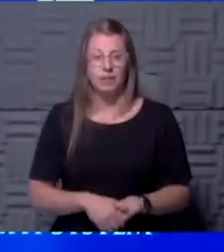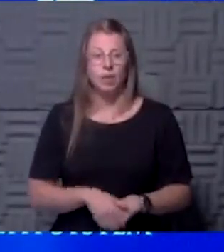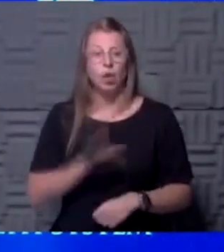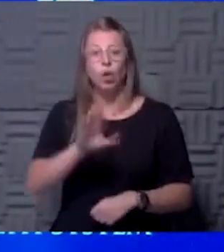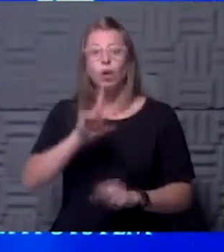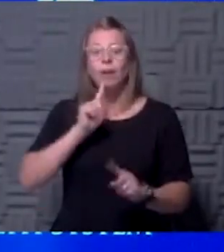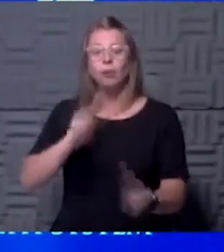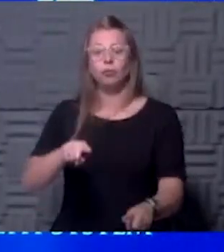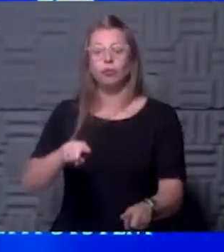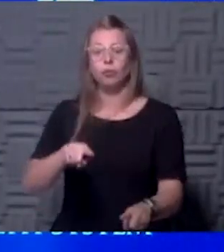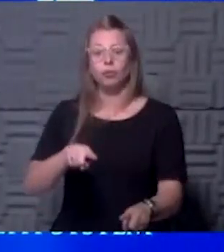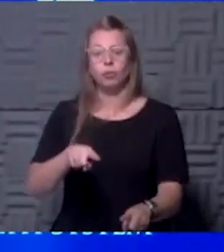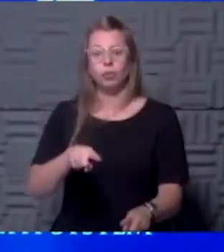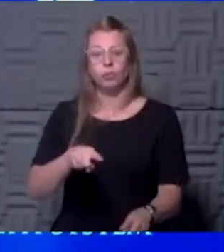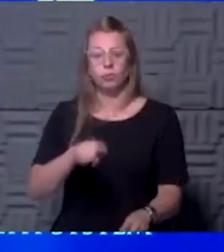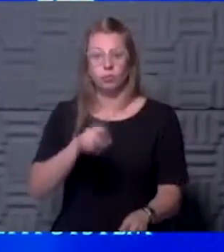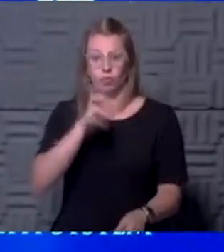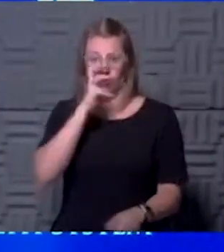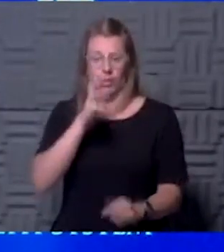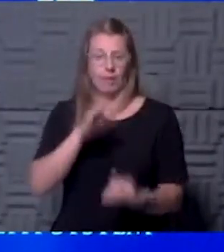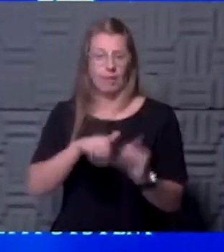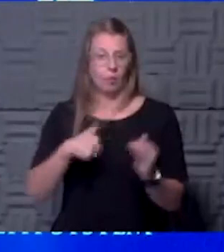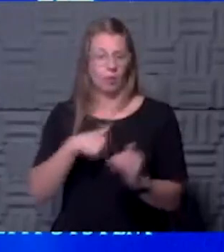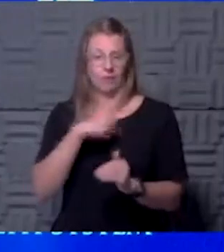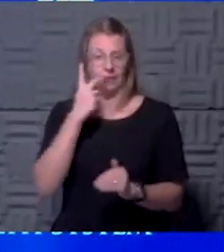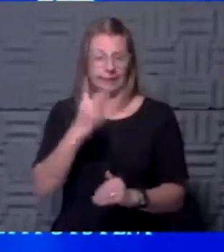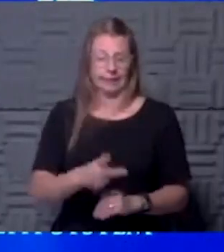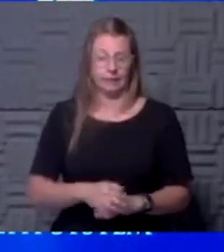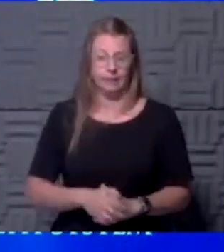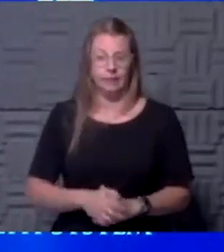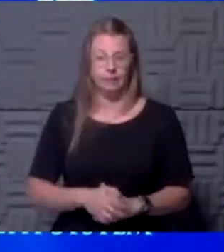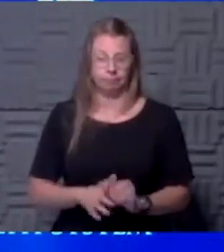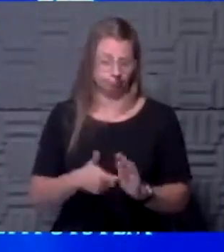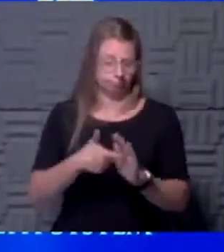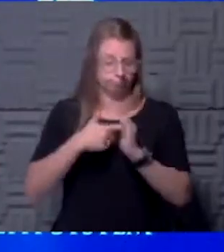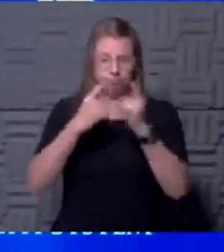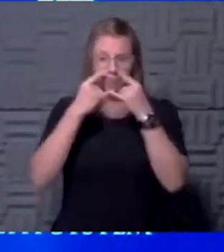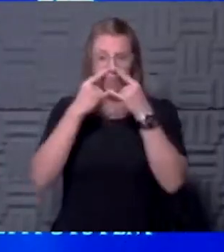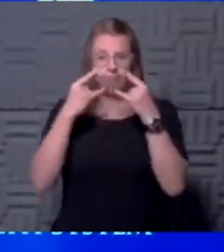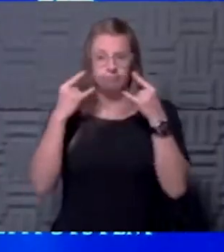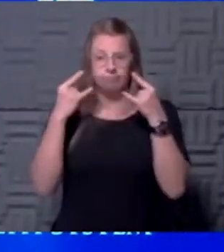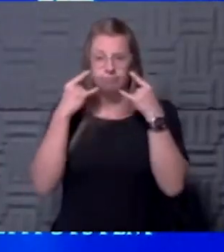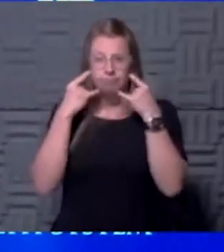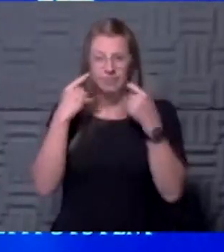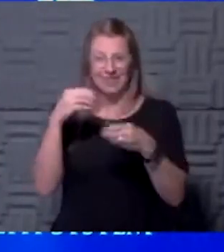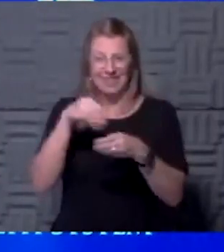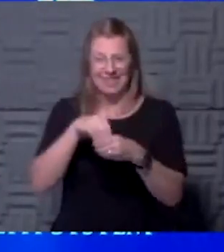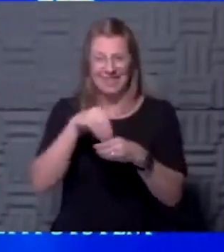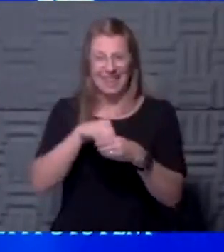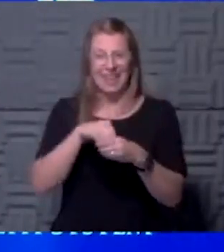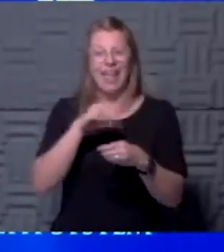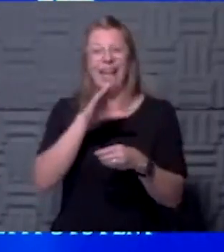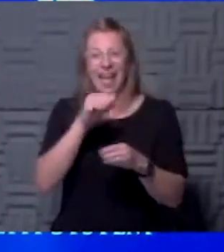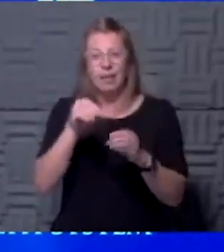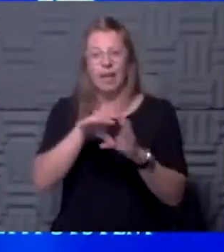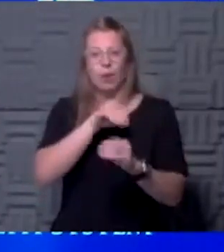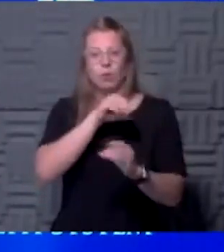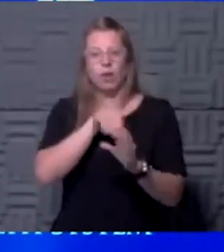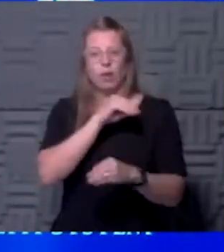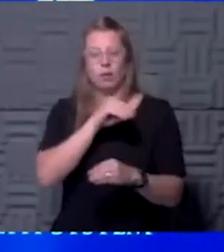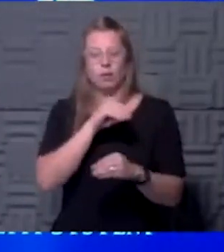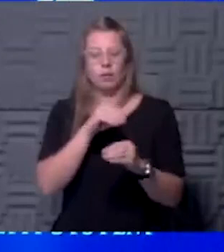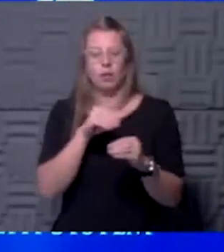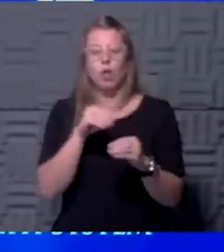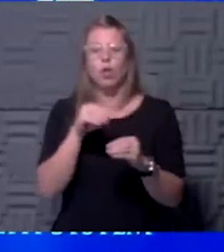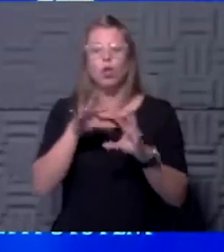answer was stricter than anything we're seeing. Mandatory mask wearing inside and out. Limiting the size